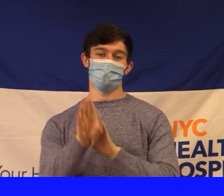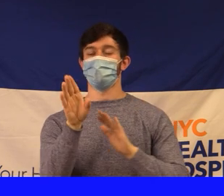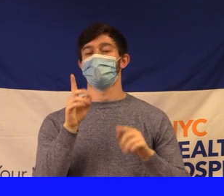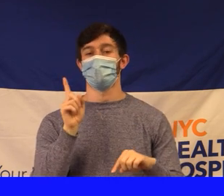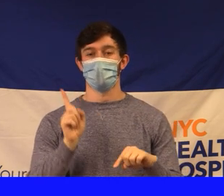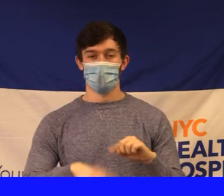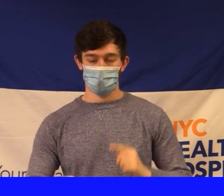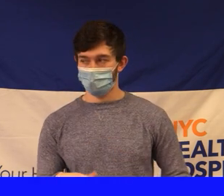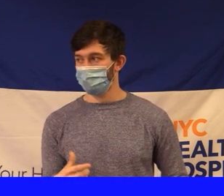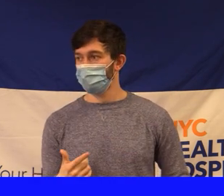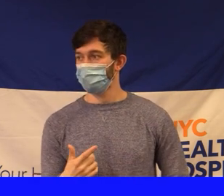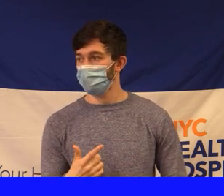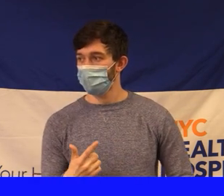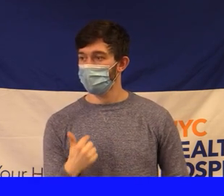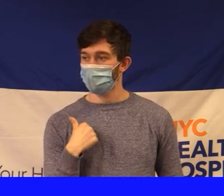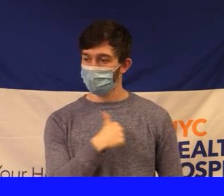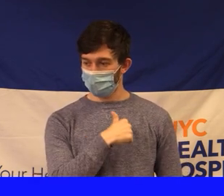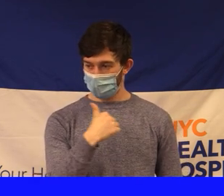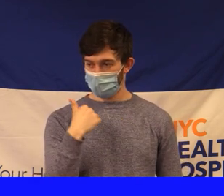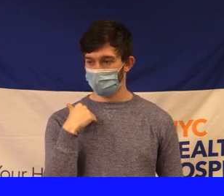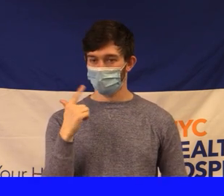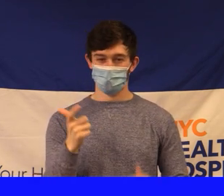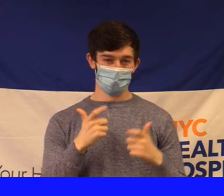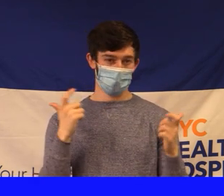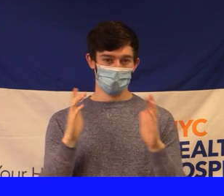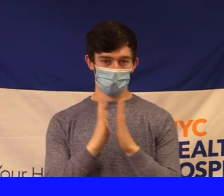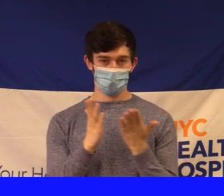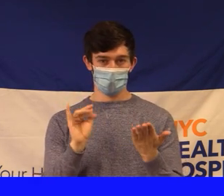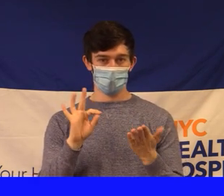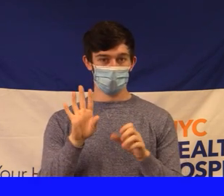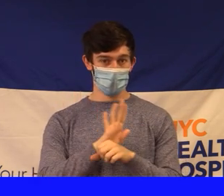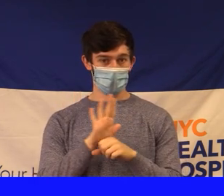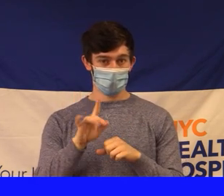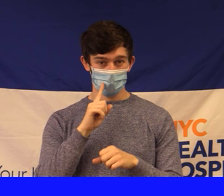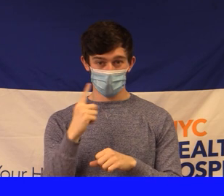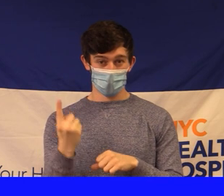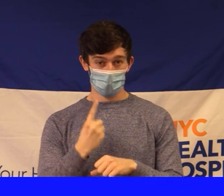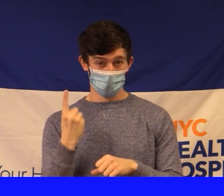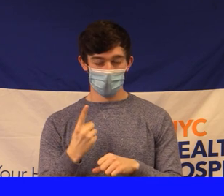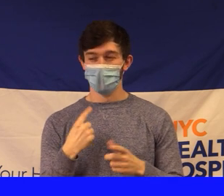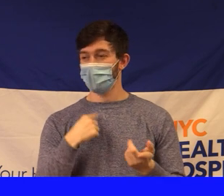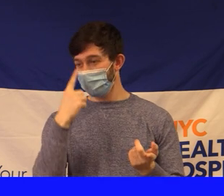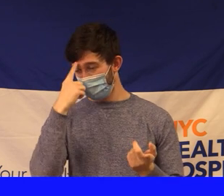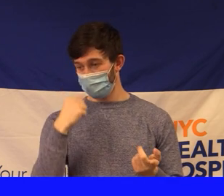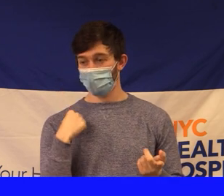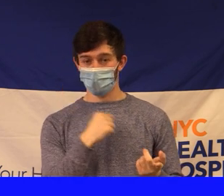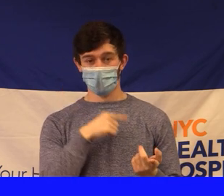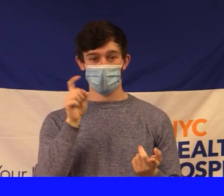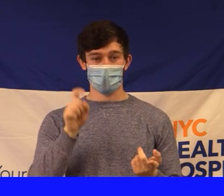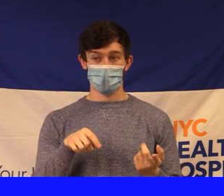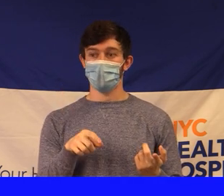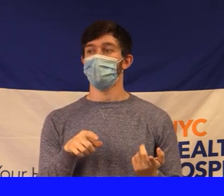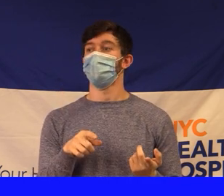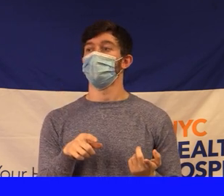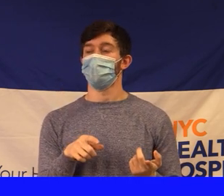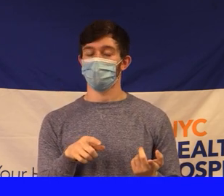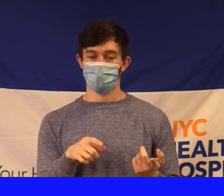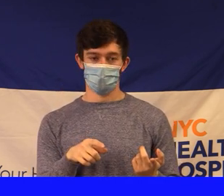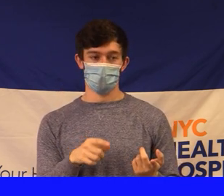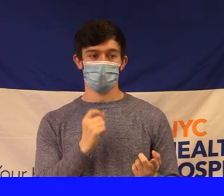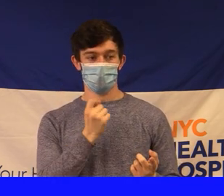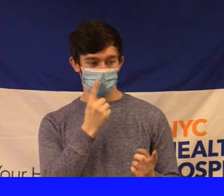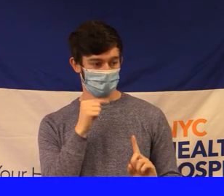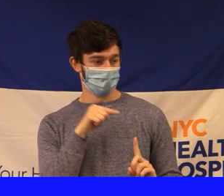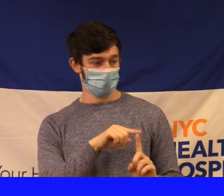it's odd. I mean, we have a great book of business for someone. I think we just have to marry the fact that there's